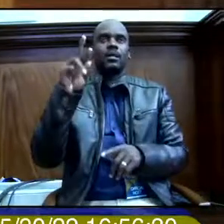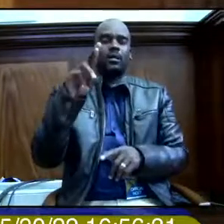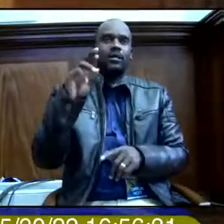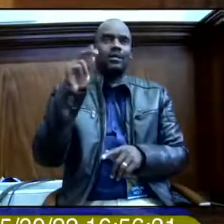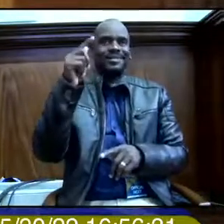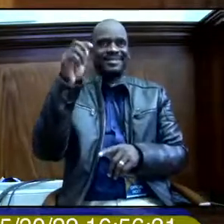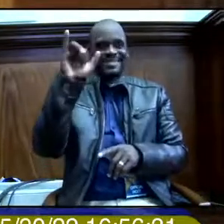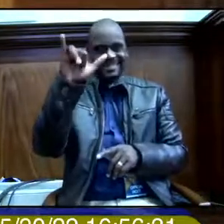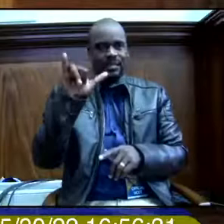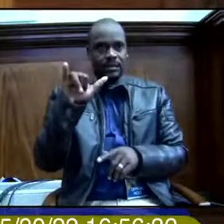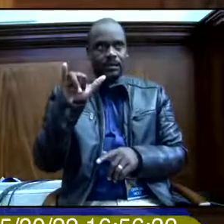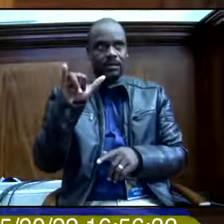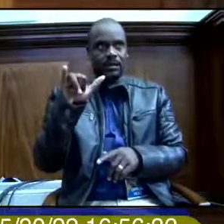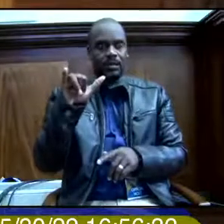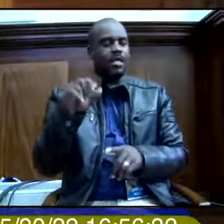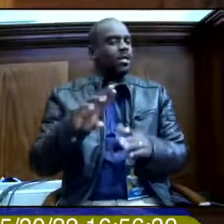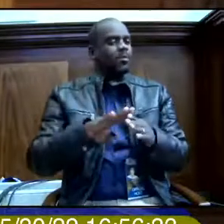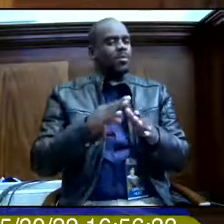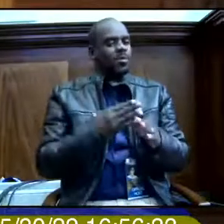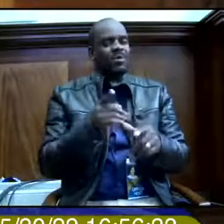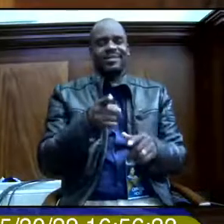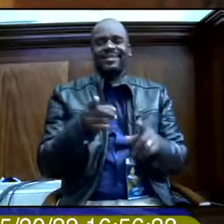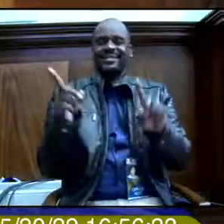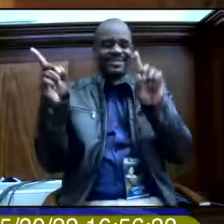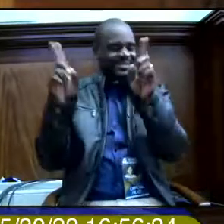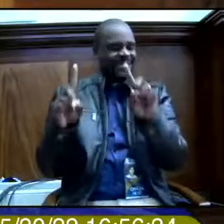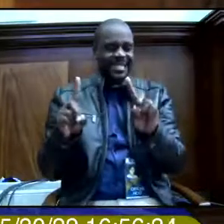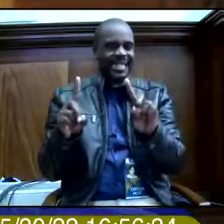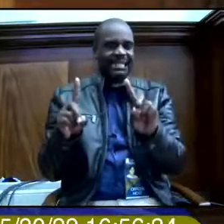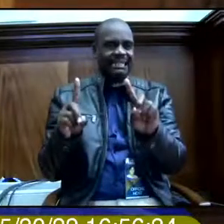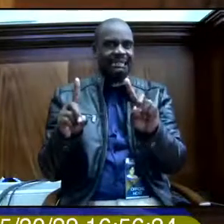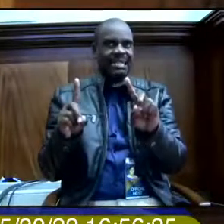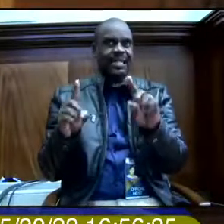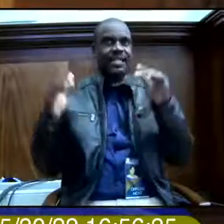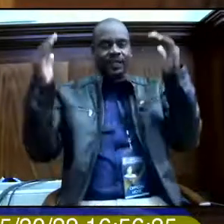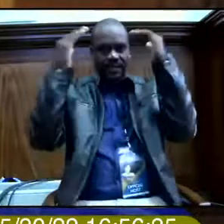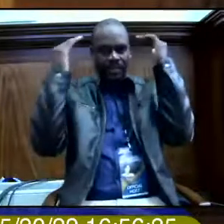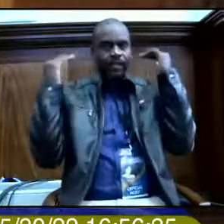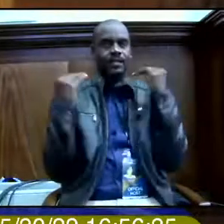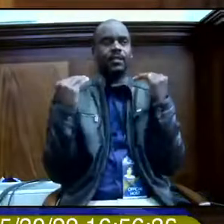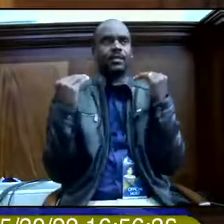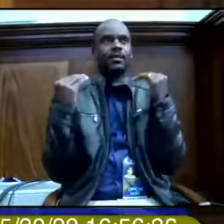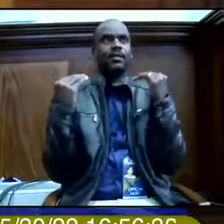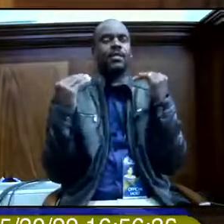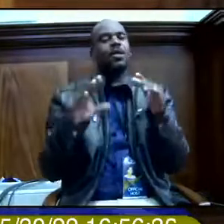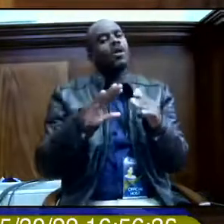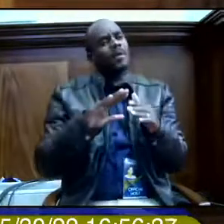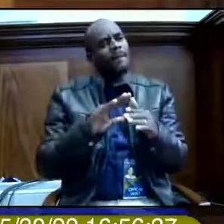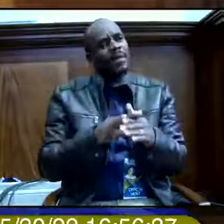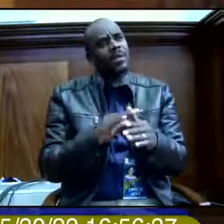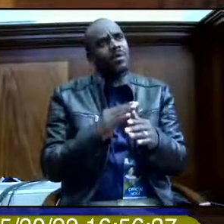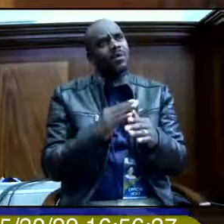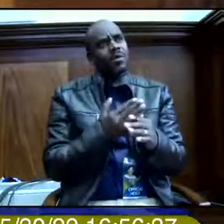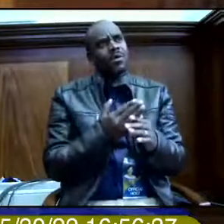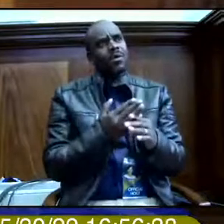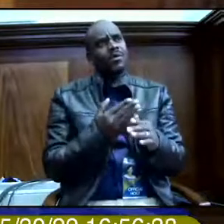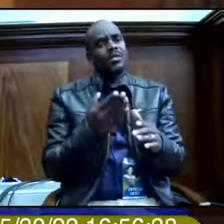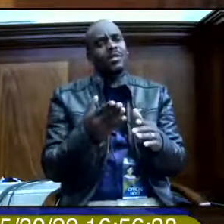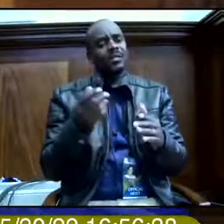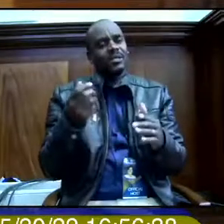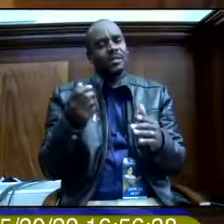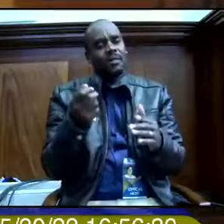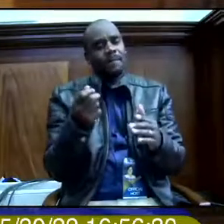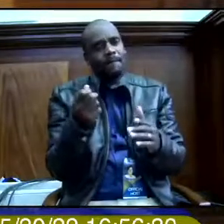thing is a serious injustice because when the the the money for my